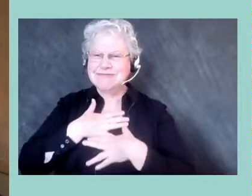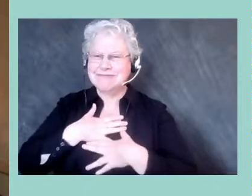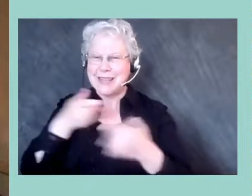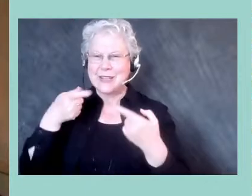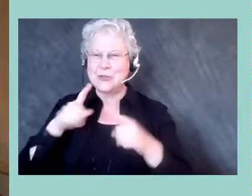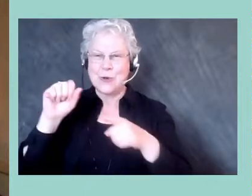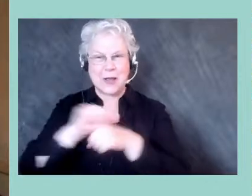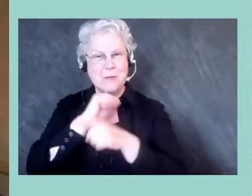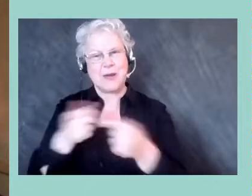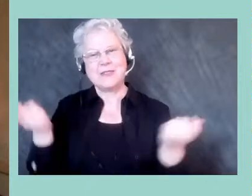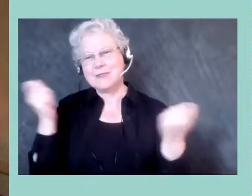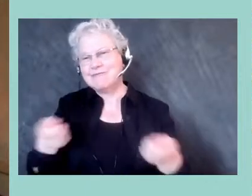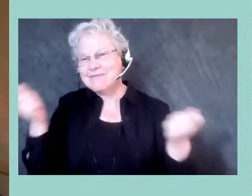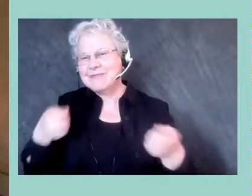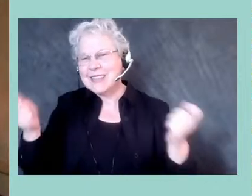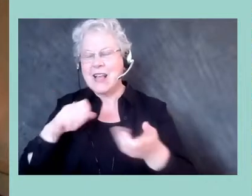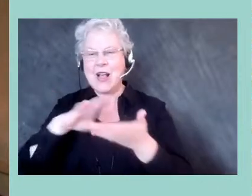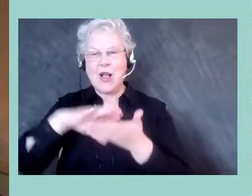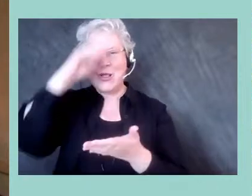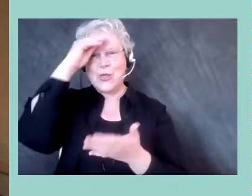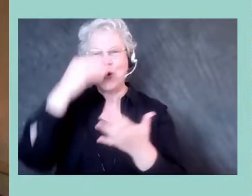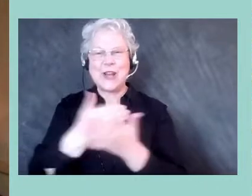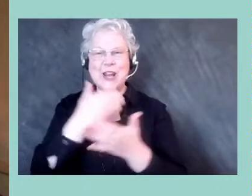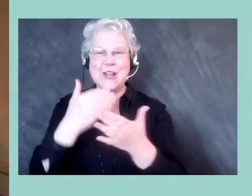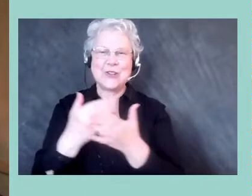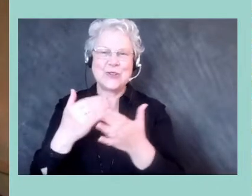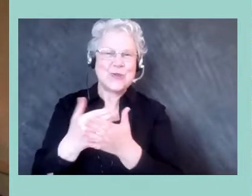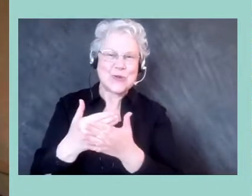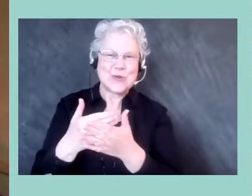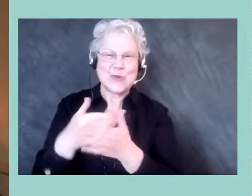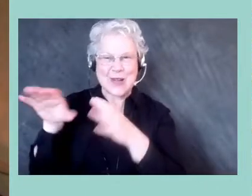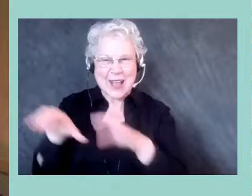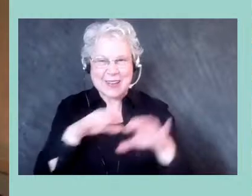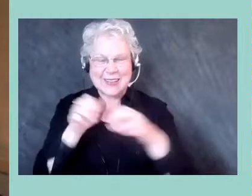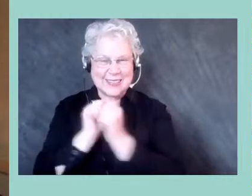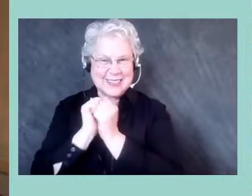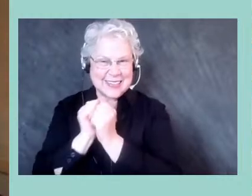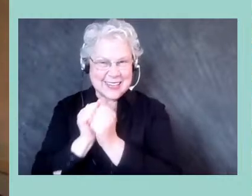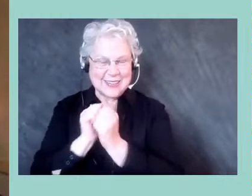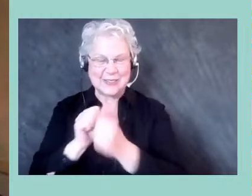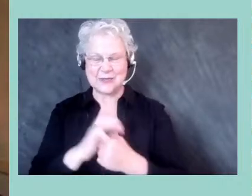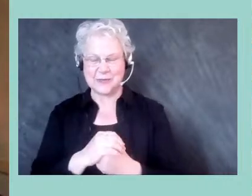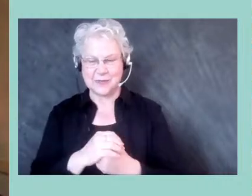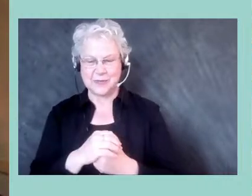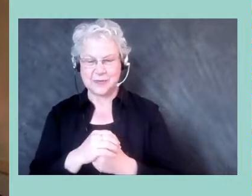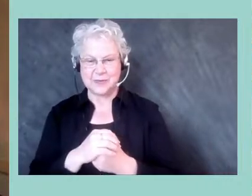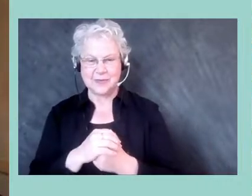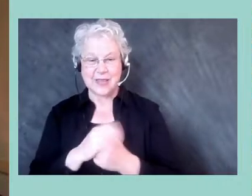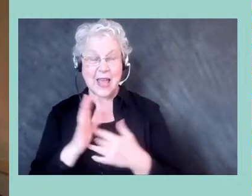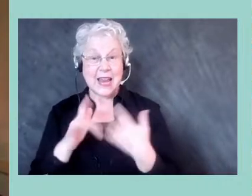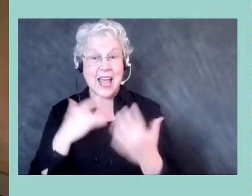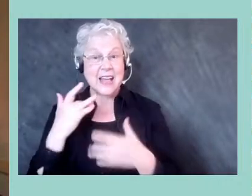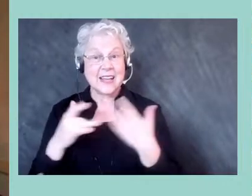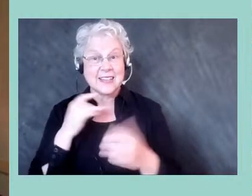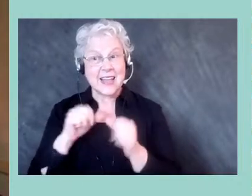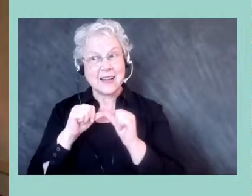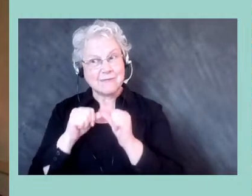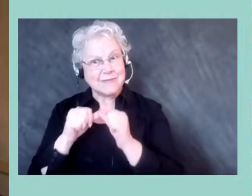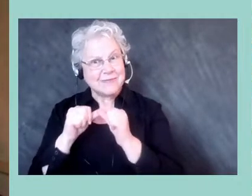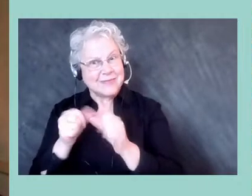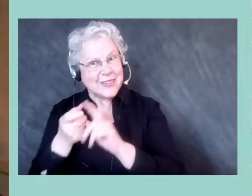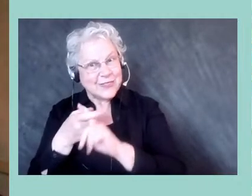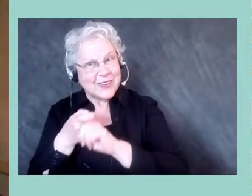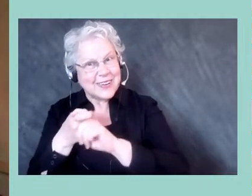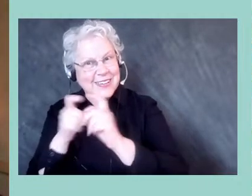We had a lot of fun together during practice, learning new jump rope tricks together, and I was excited